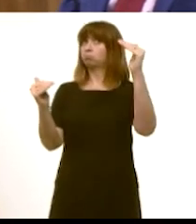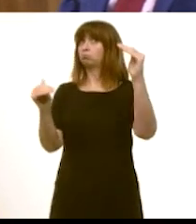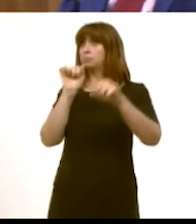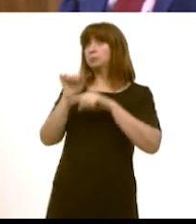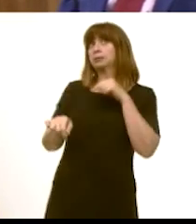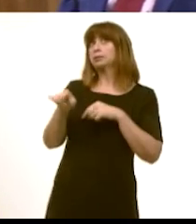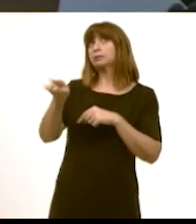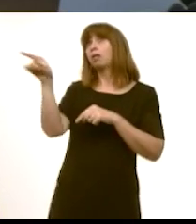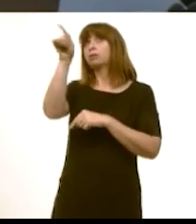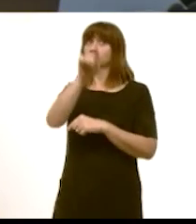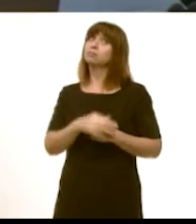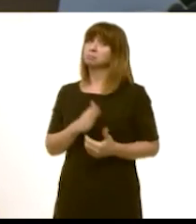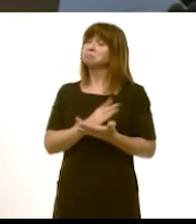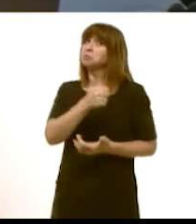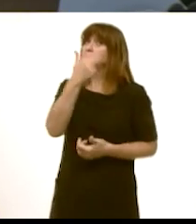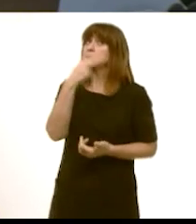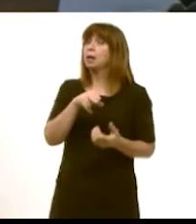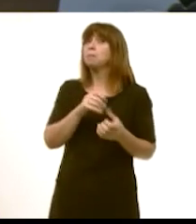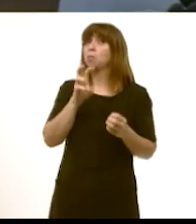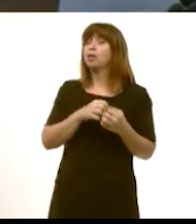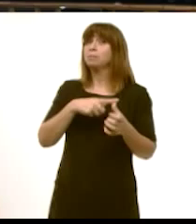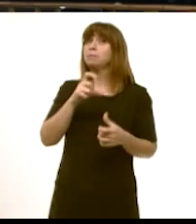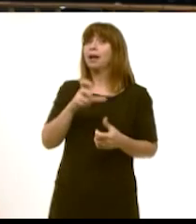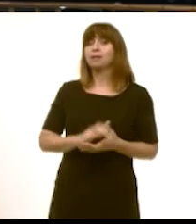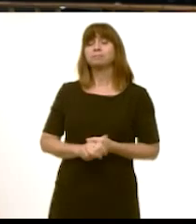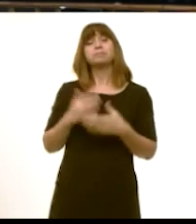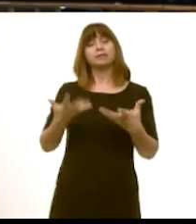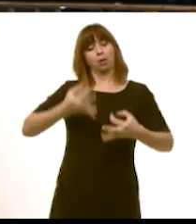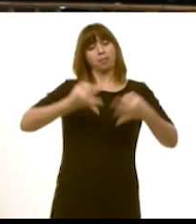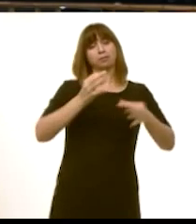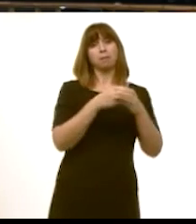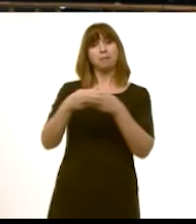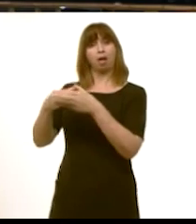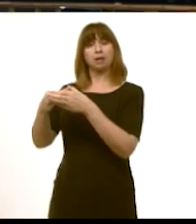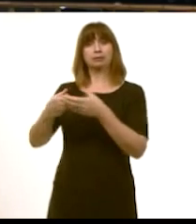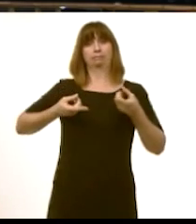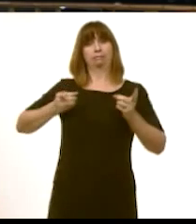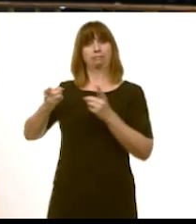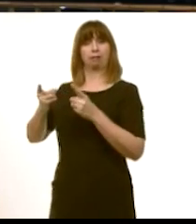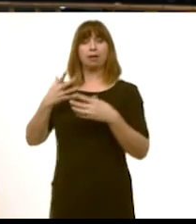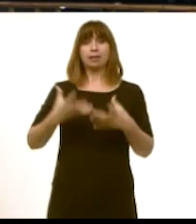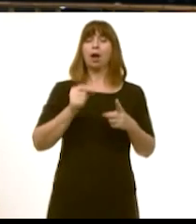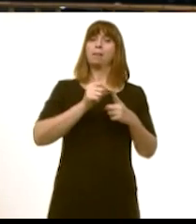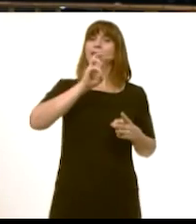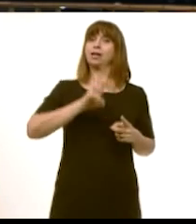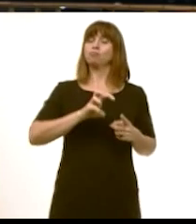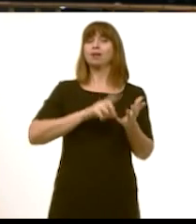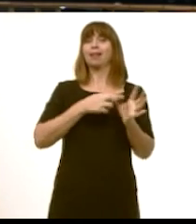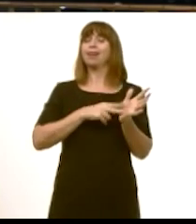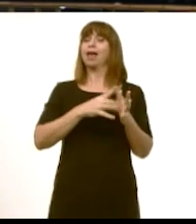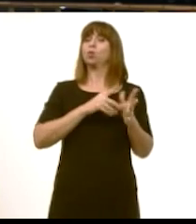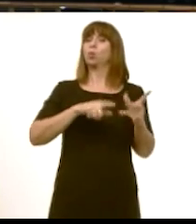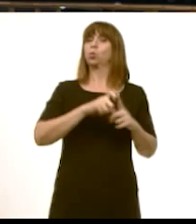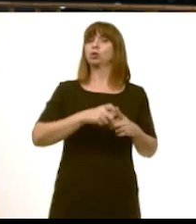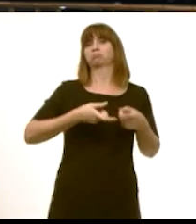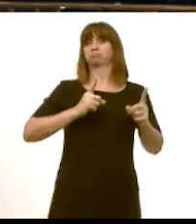can be obtained elsewhere. I now call the party leaders to question the First Minister, starting this week with the Leader of Plaid Cymru, Leanne Wood.